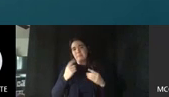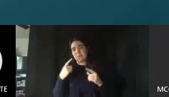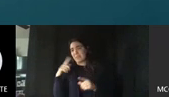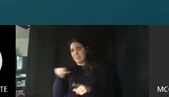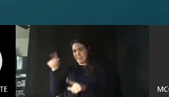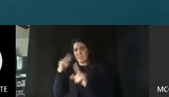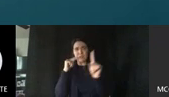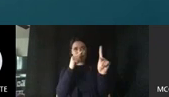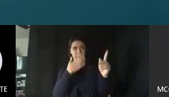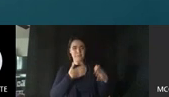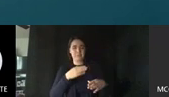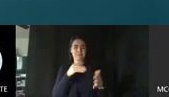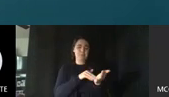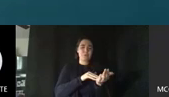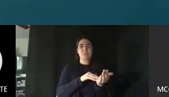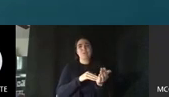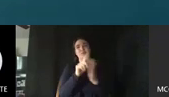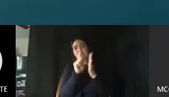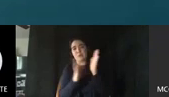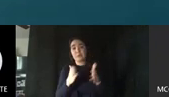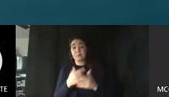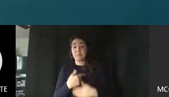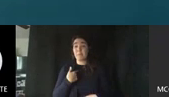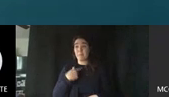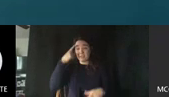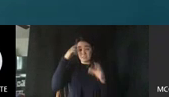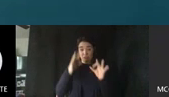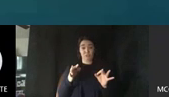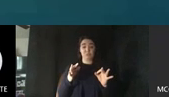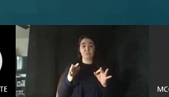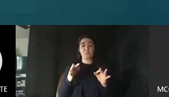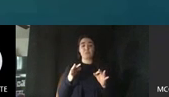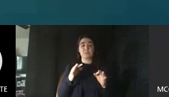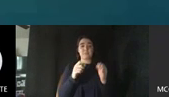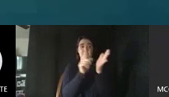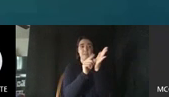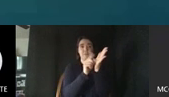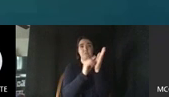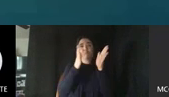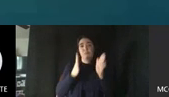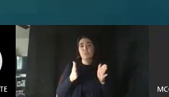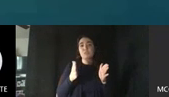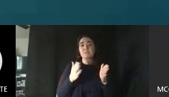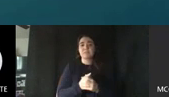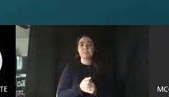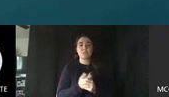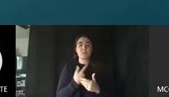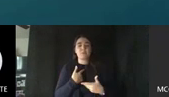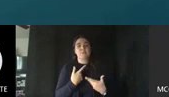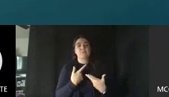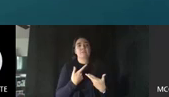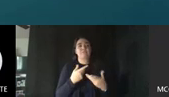to be a journalist, and I want to show you a little bit about what my job entailed as a journalist.